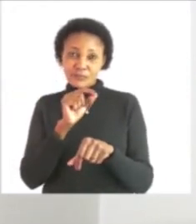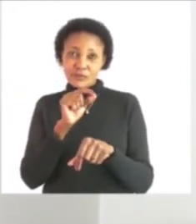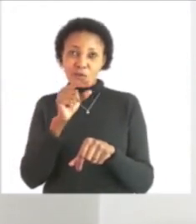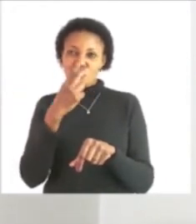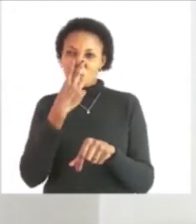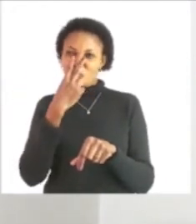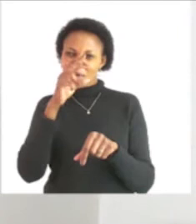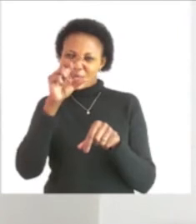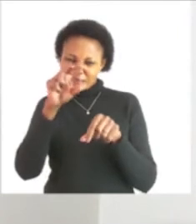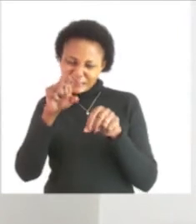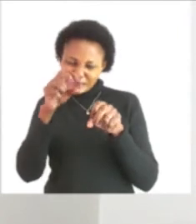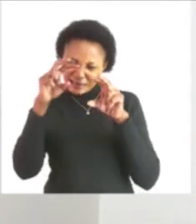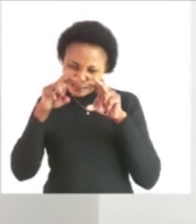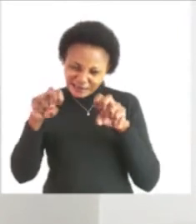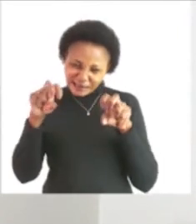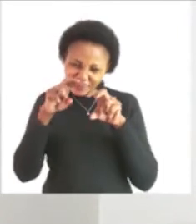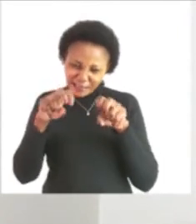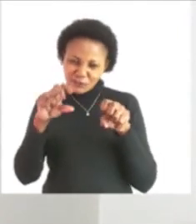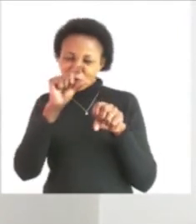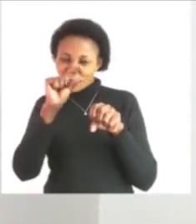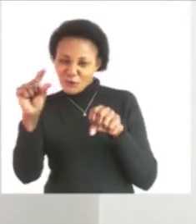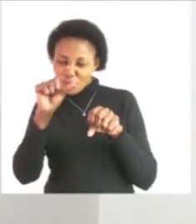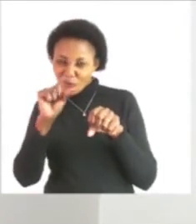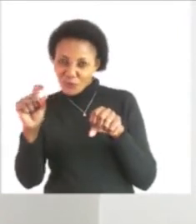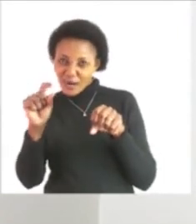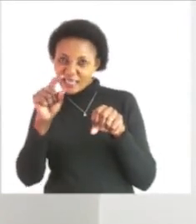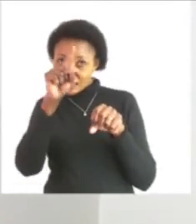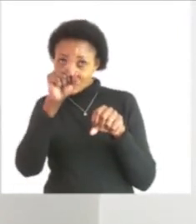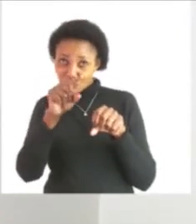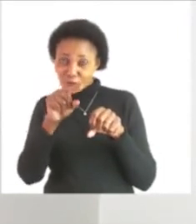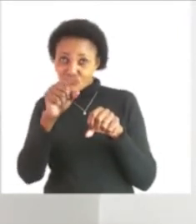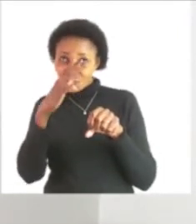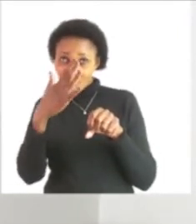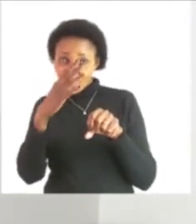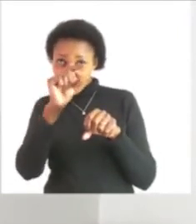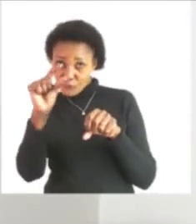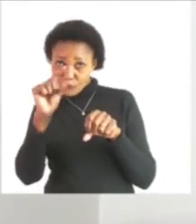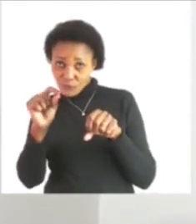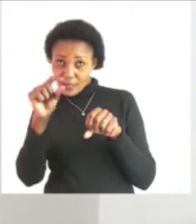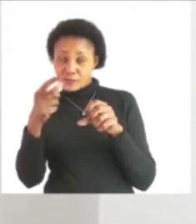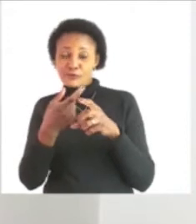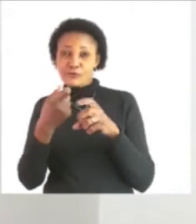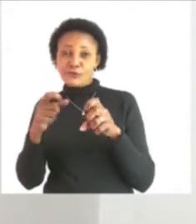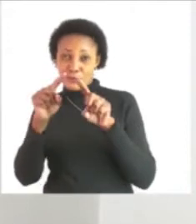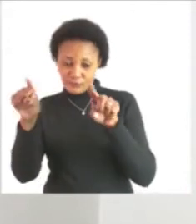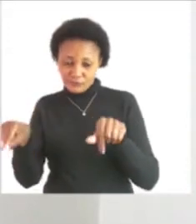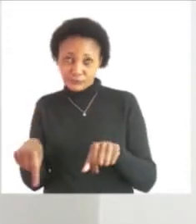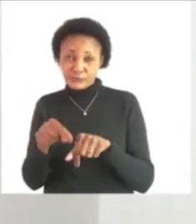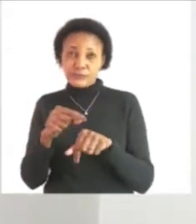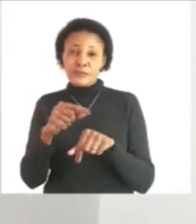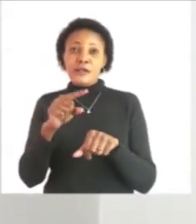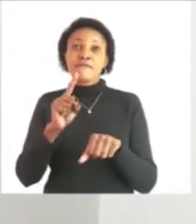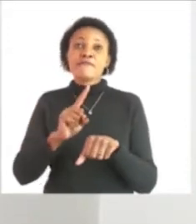find these words in the word puzzle. I will do the first word with you. Now